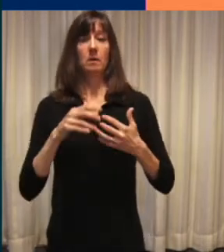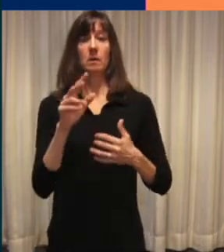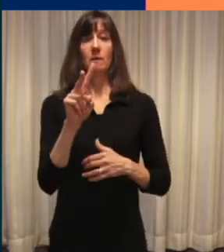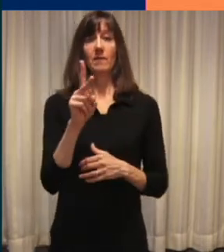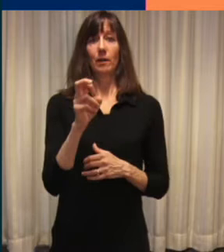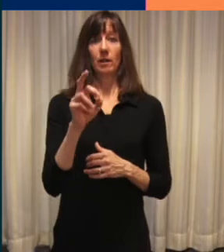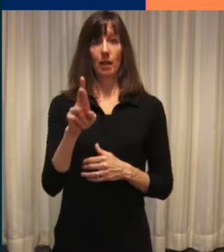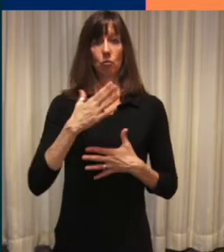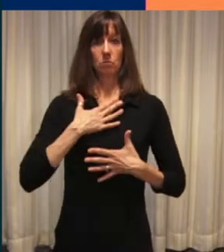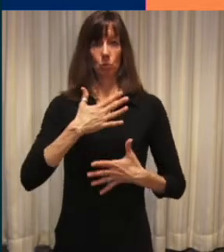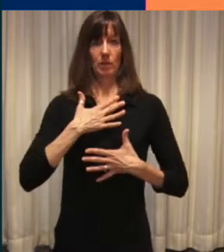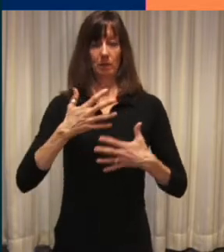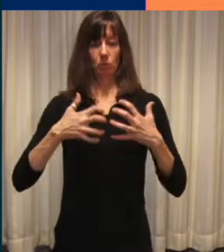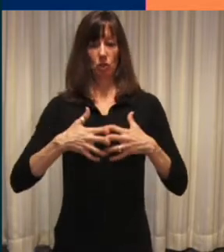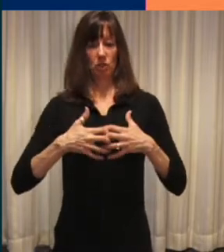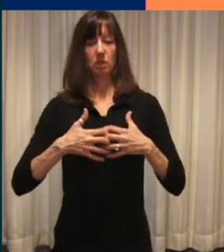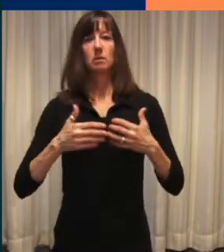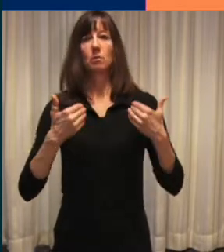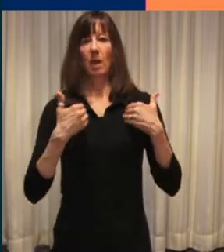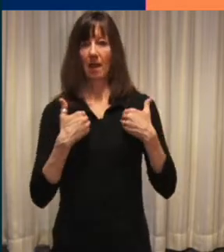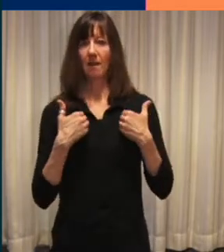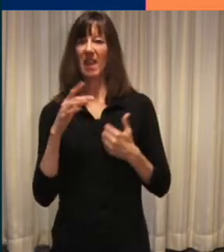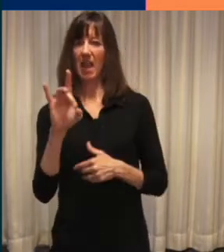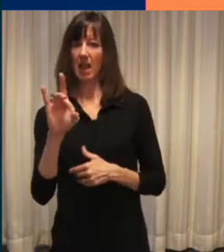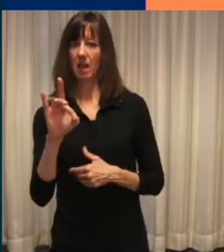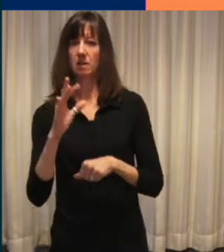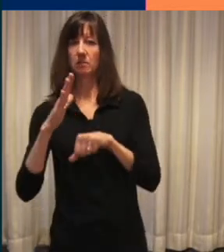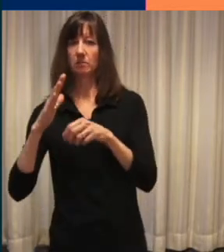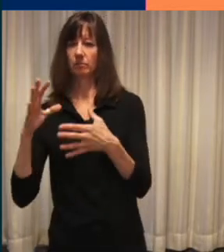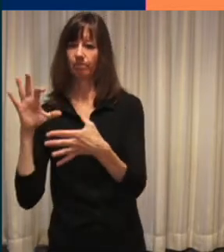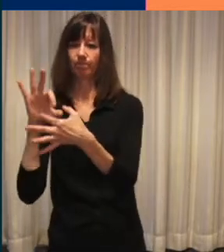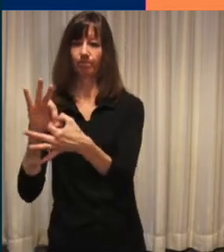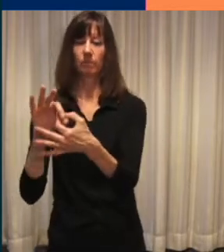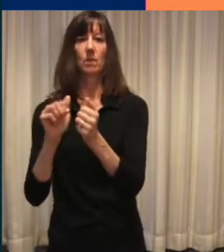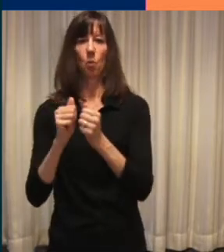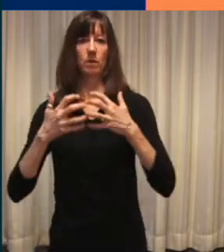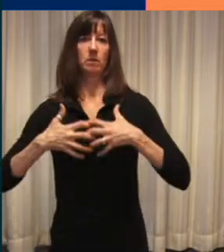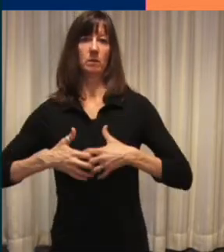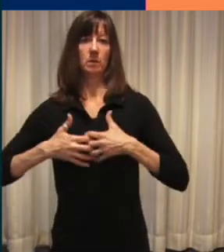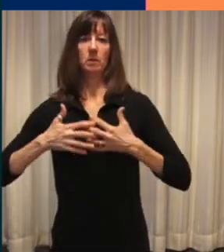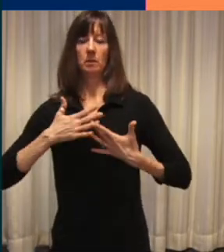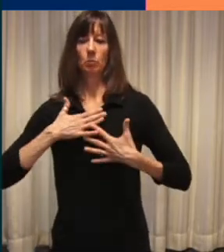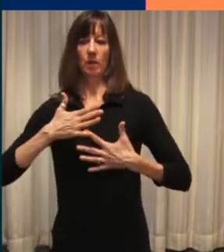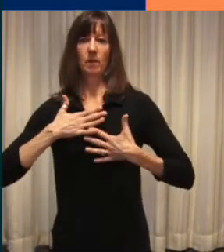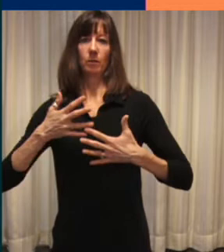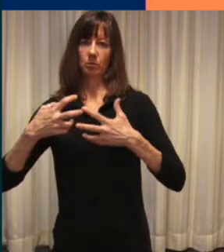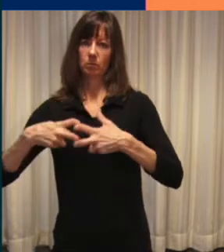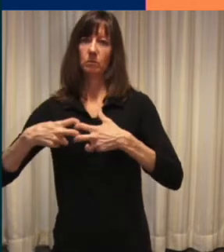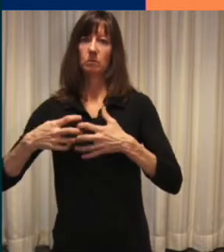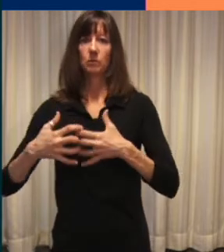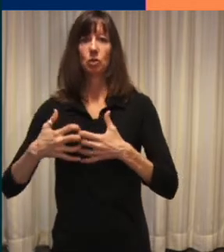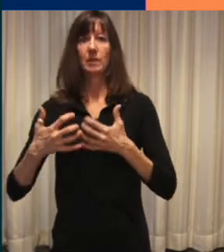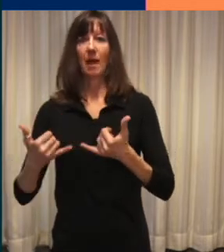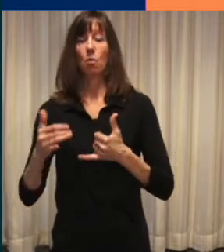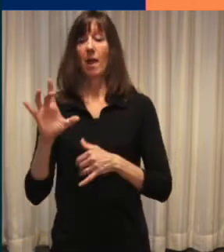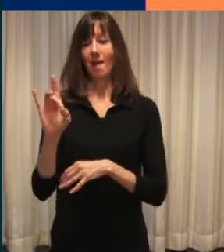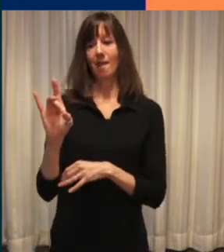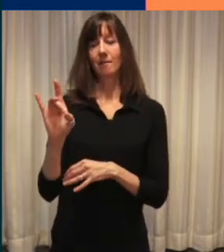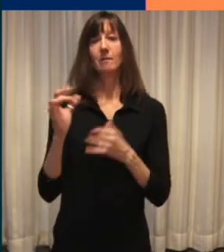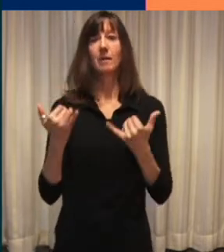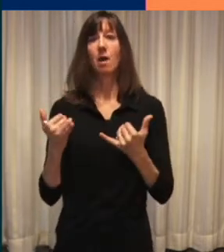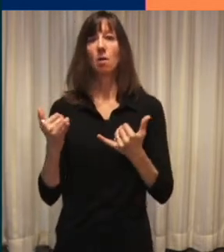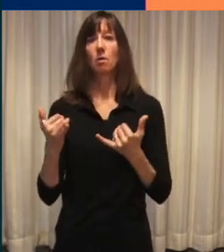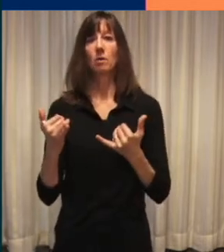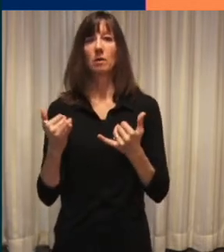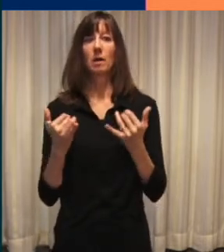leaves nine. And again, projections are always an estimate, but by Sunday, we would be through those based on the